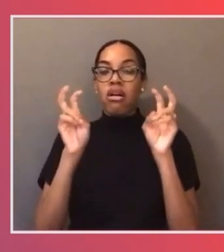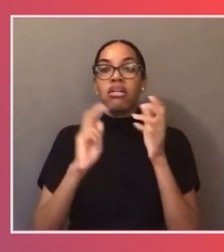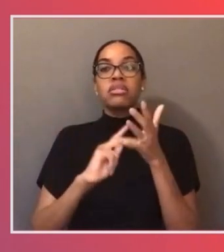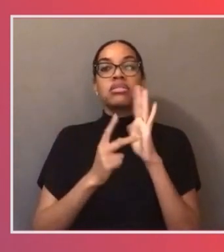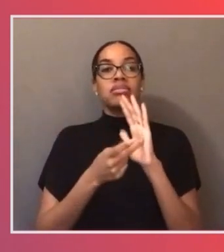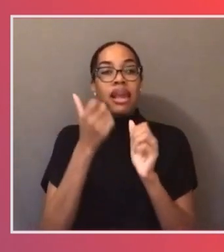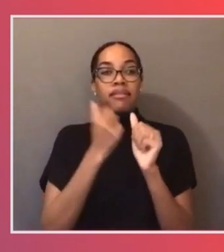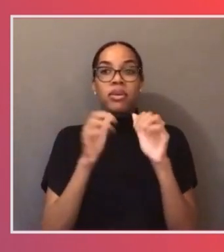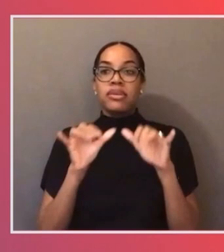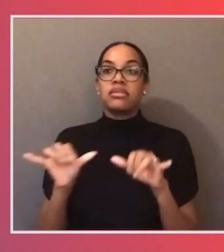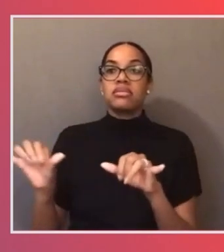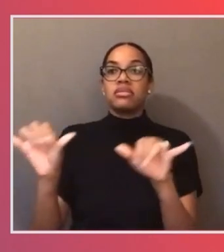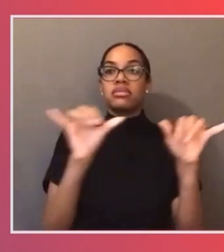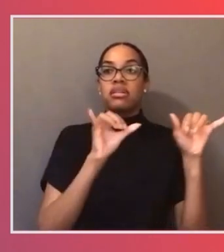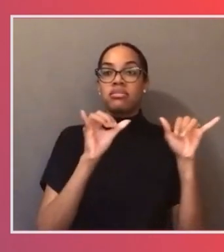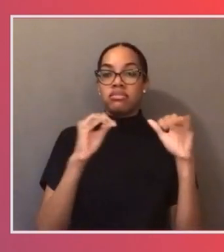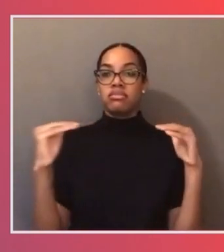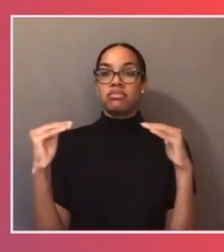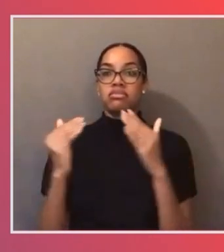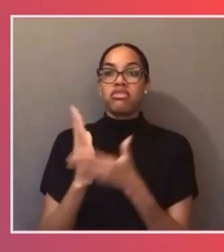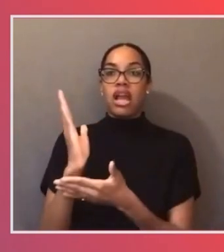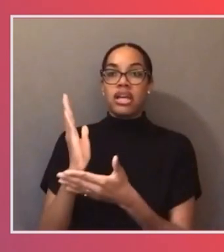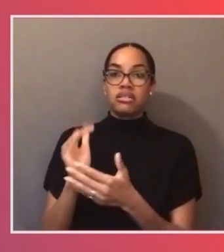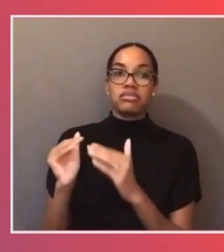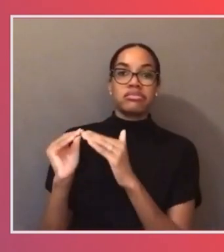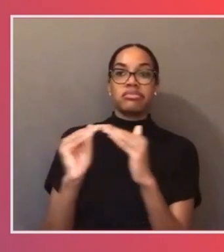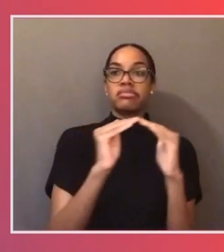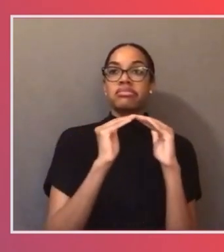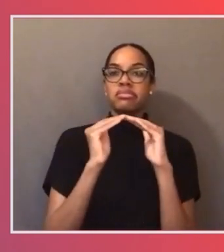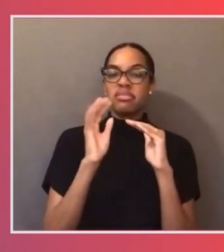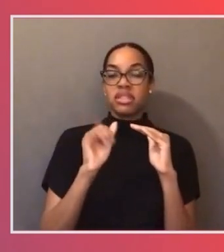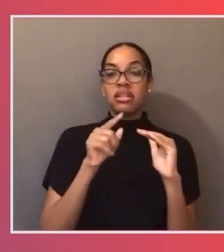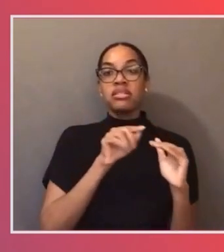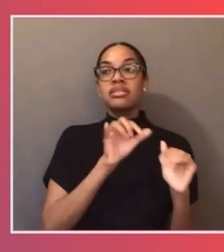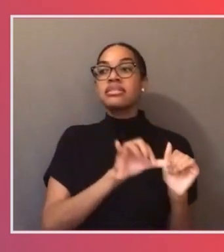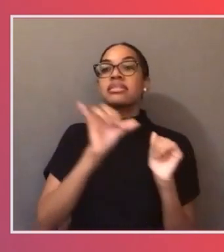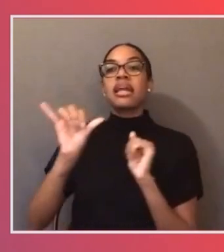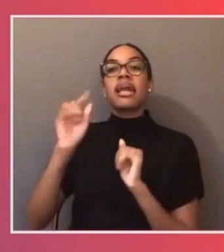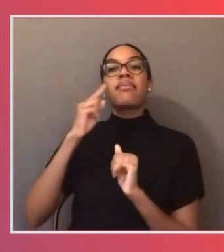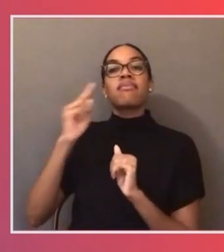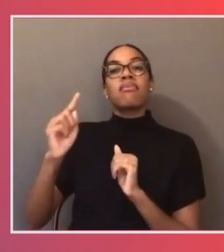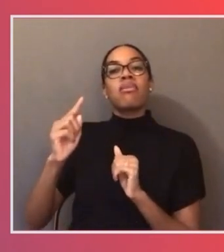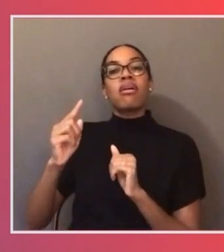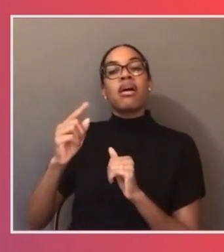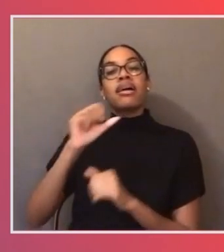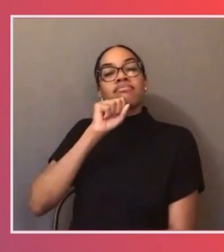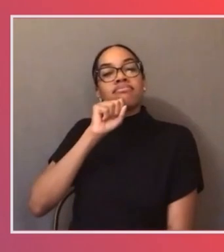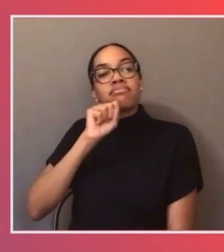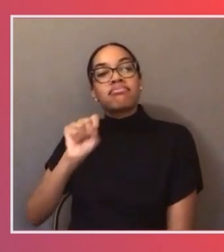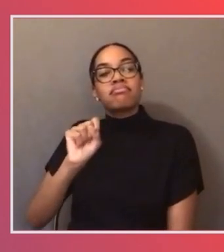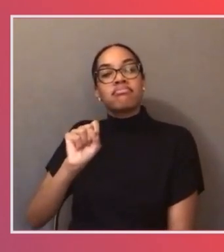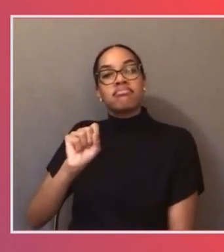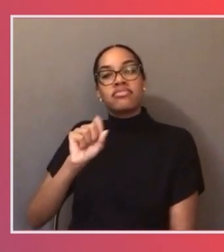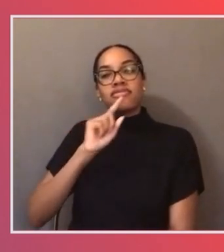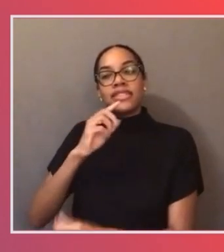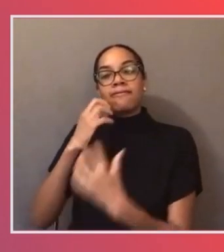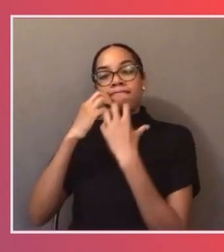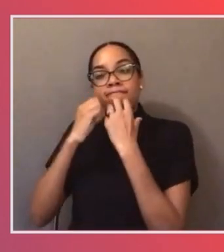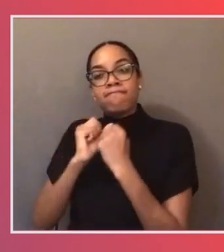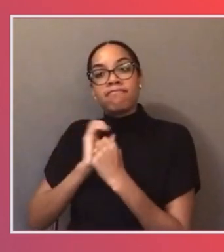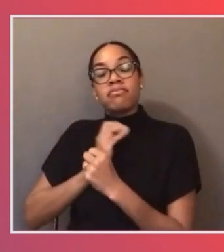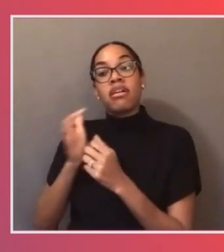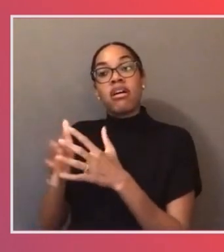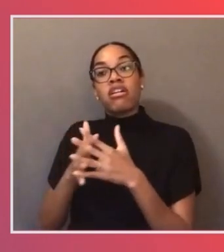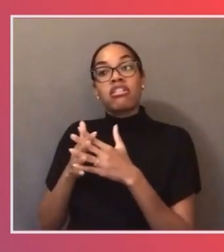it's about knowing that we love our country and we are willing to fight for its integrity